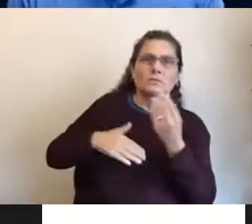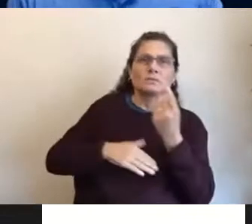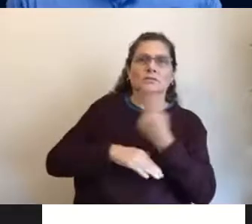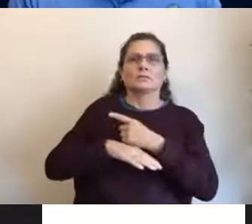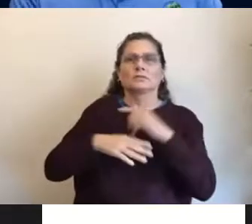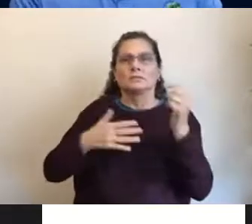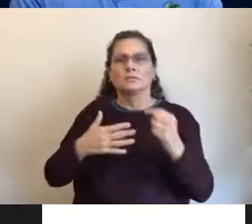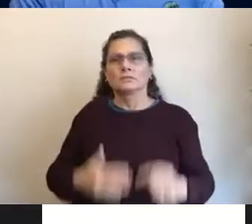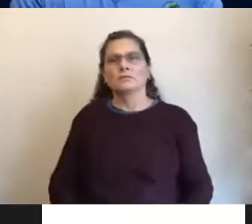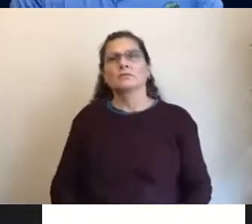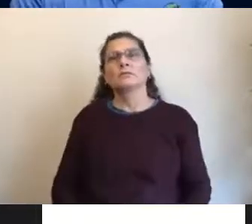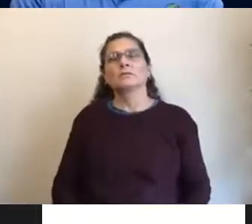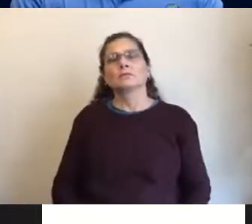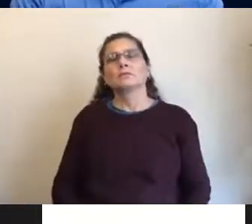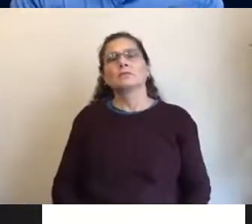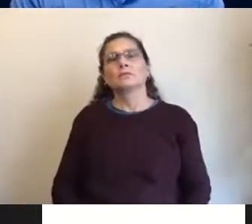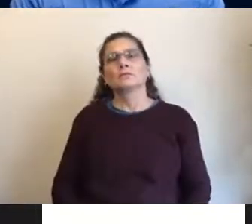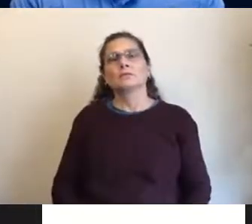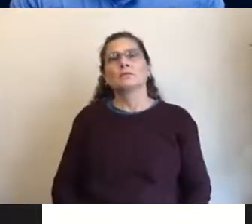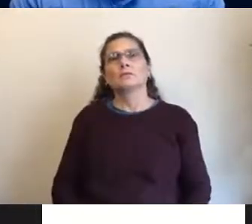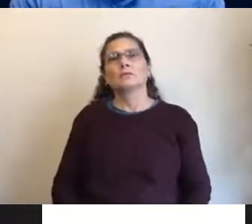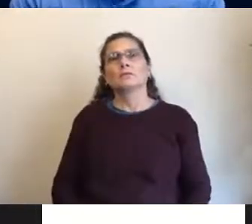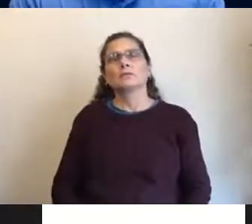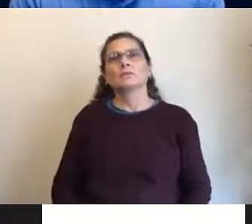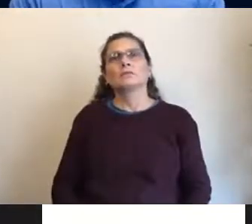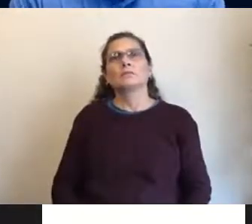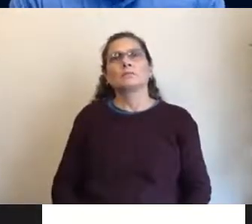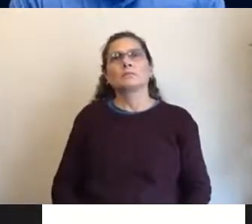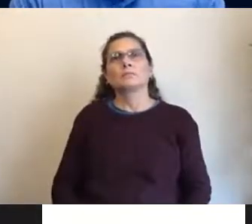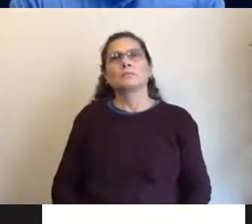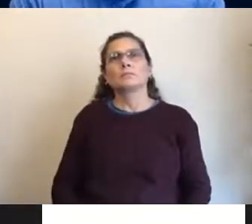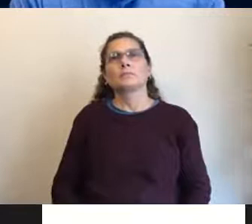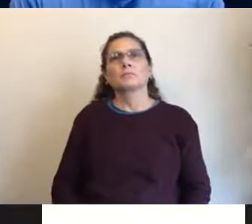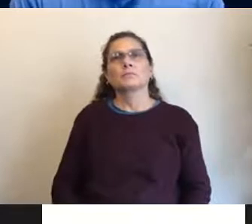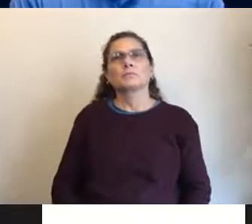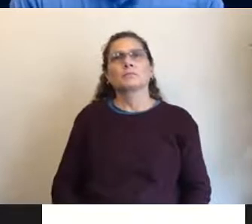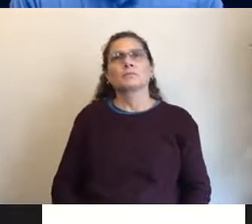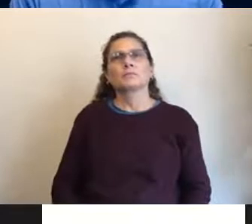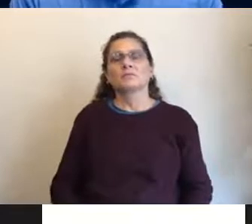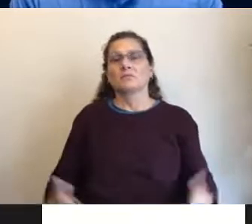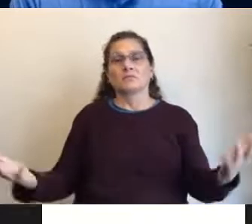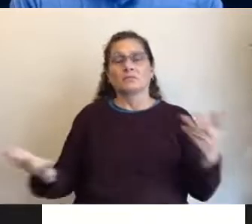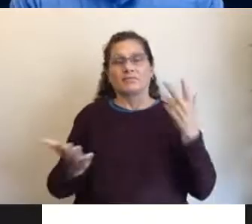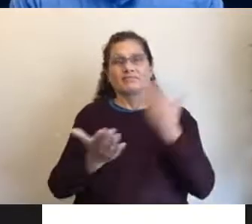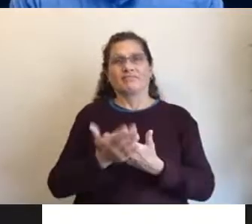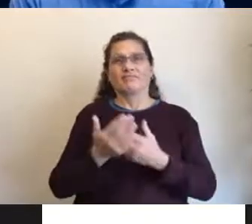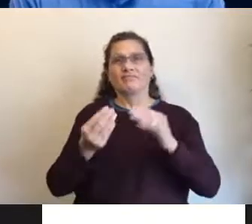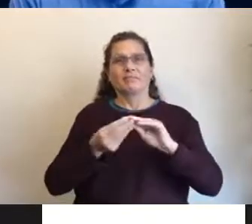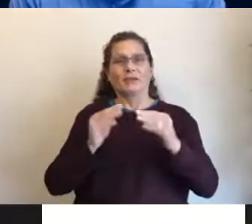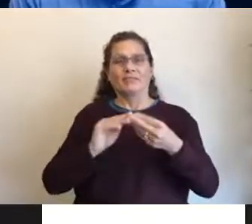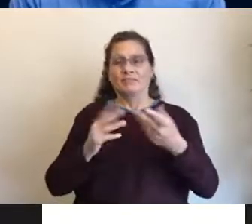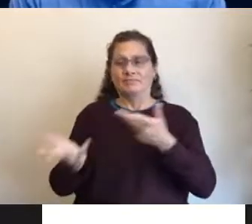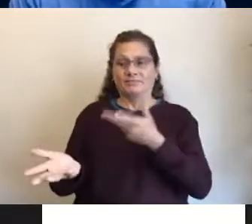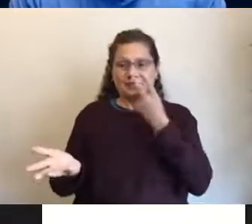So in conclusion today, the data continues to show that we're heading in the wrong direction and heading to levels that we just can't